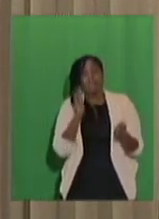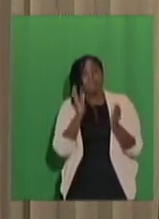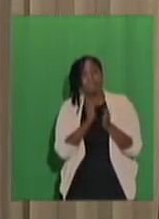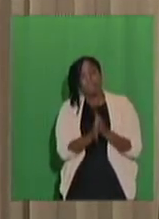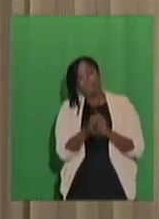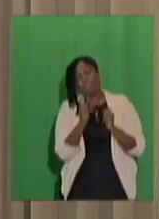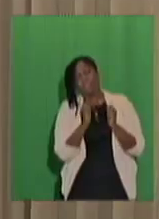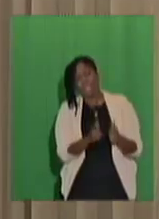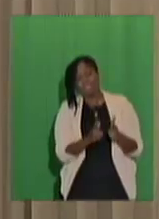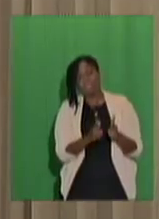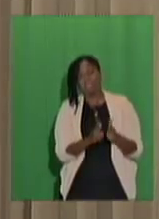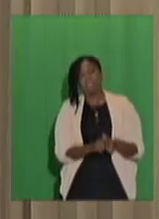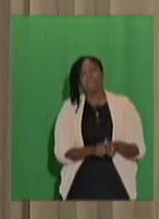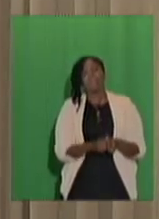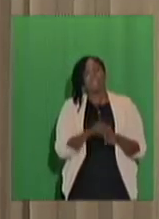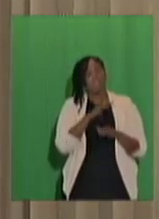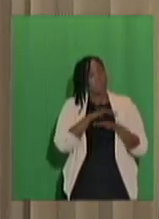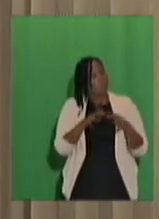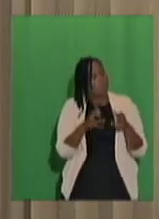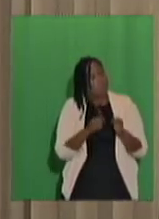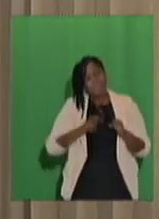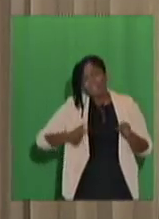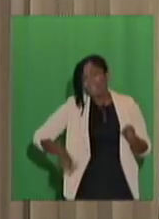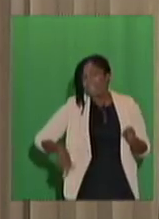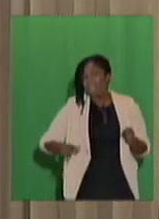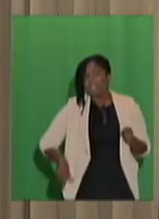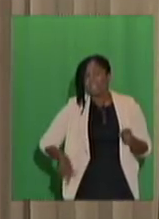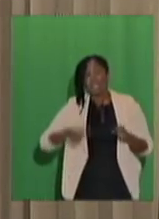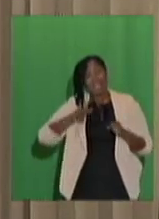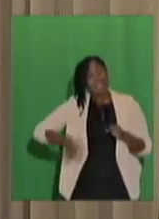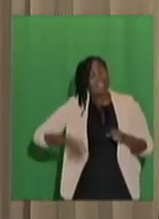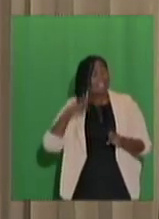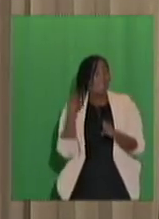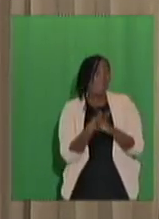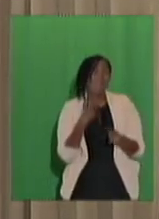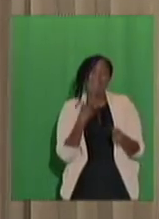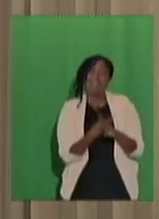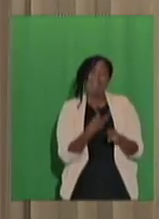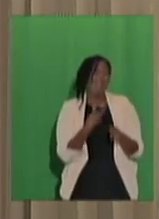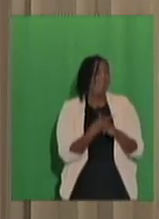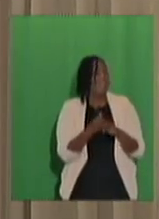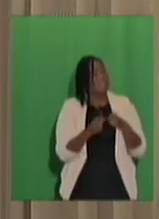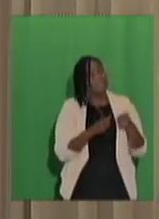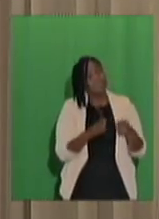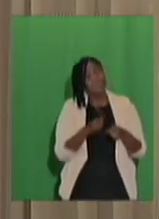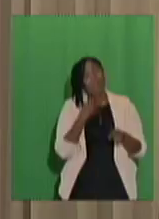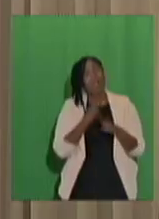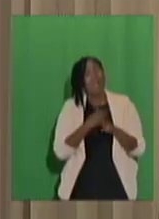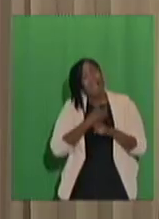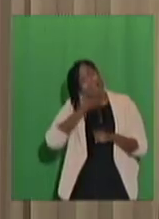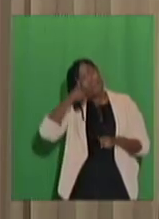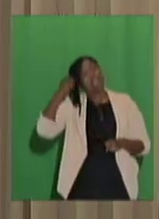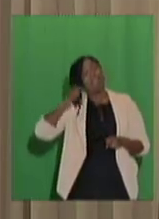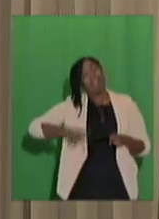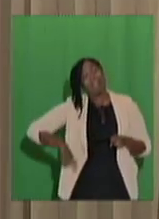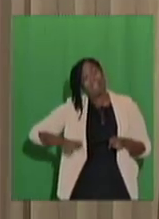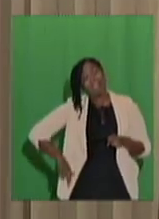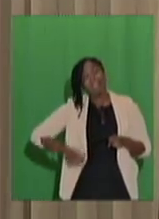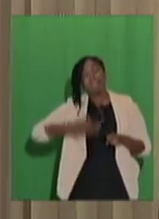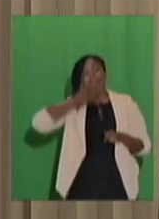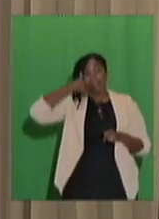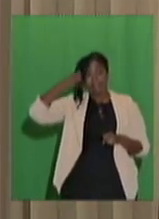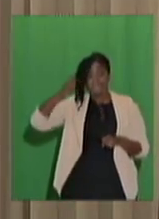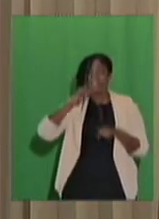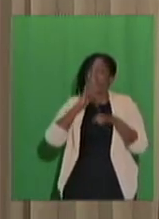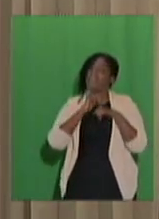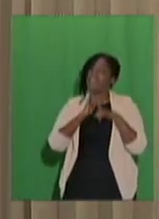at a late stage of disease. So we want people to present to us as early as possible. We pick up the cases and we are able to treat you